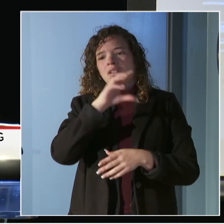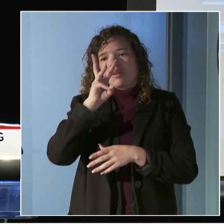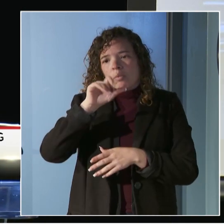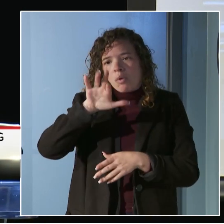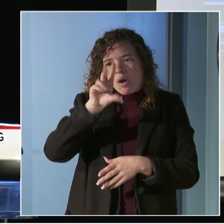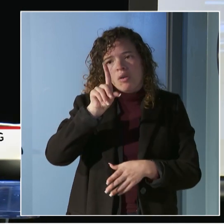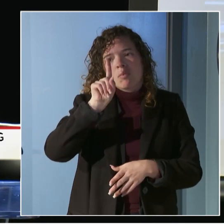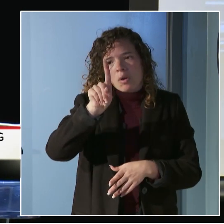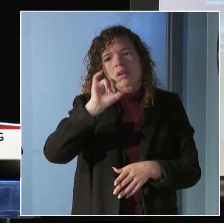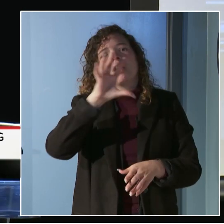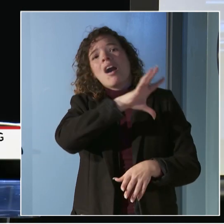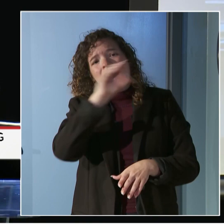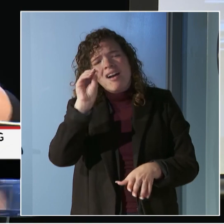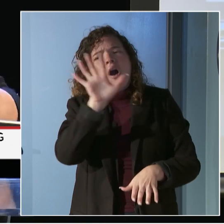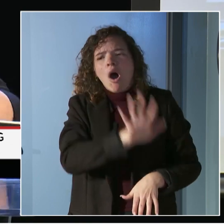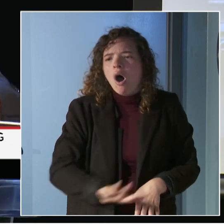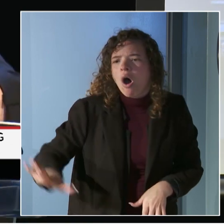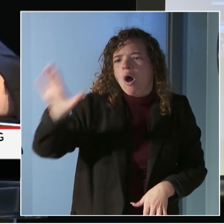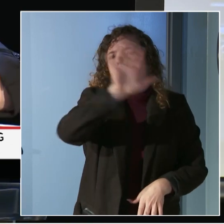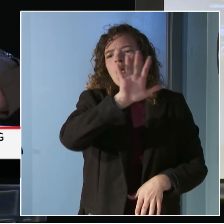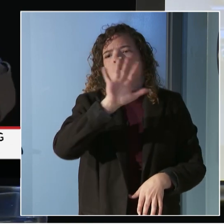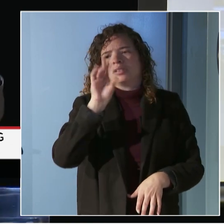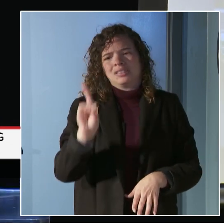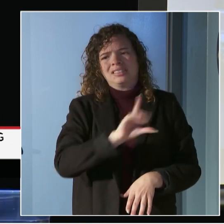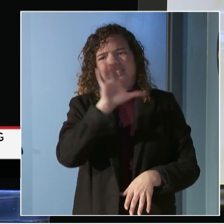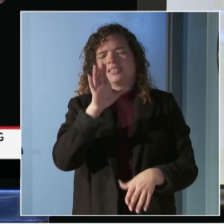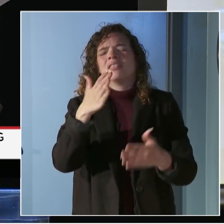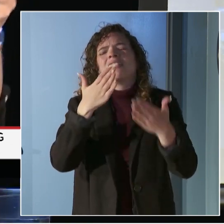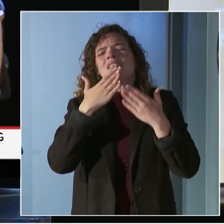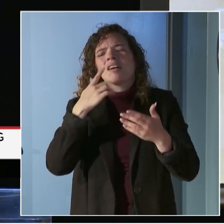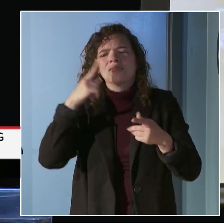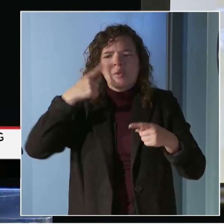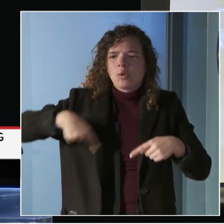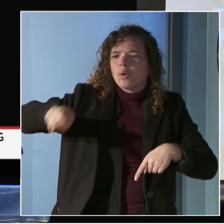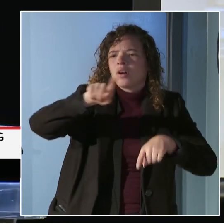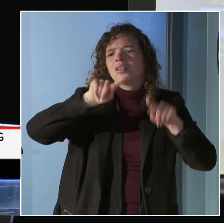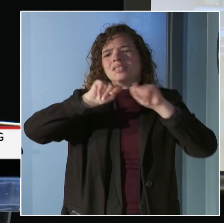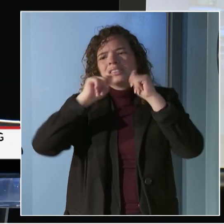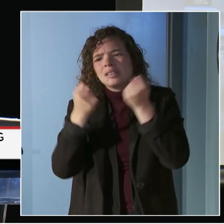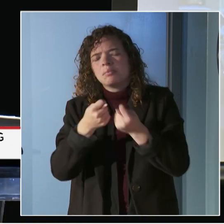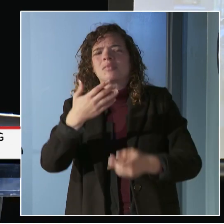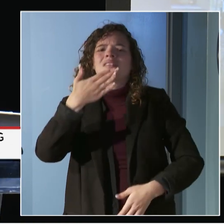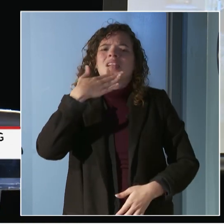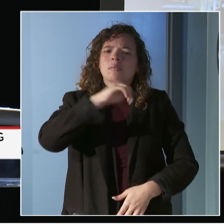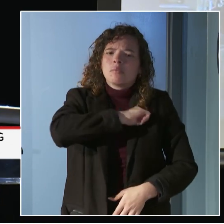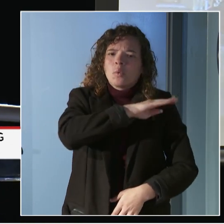we can do it together today. Thank you, Mayor, and to the whole team. Thank you.